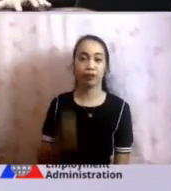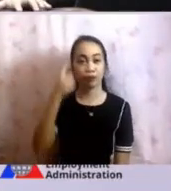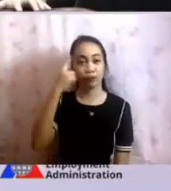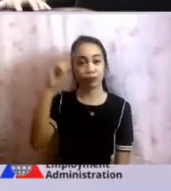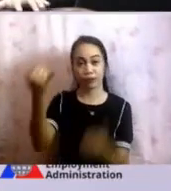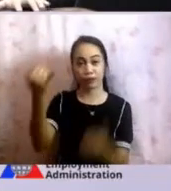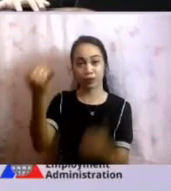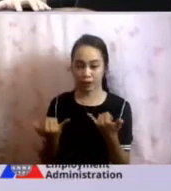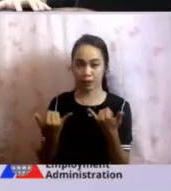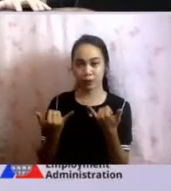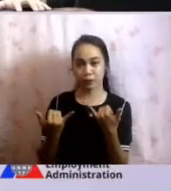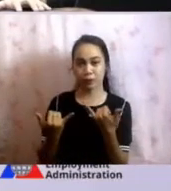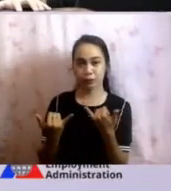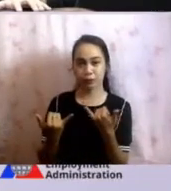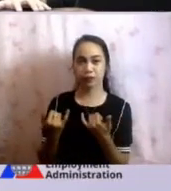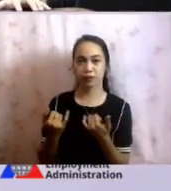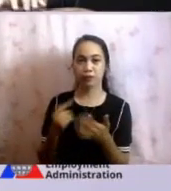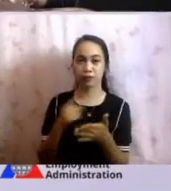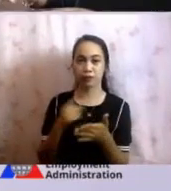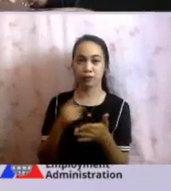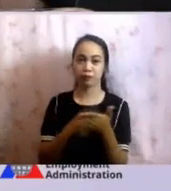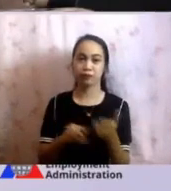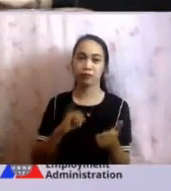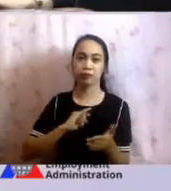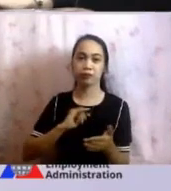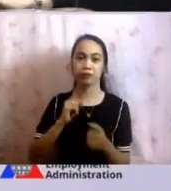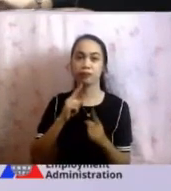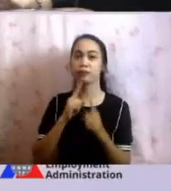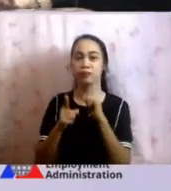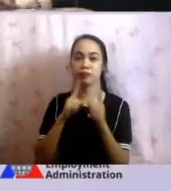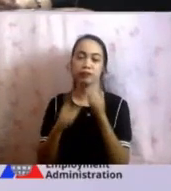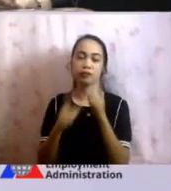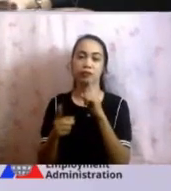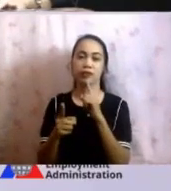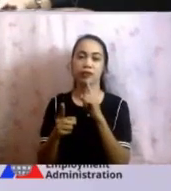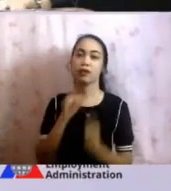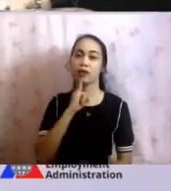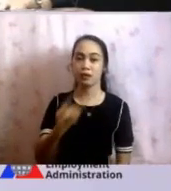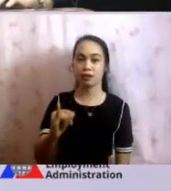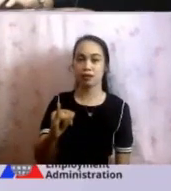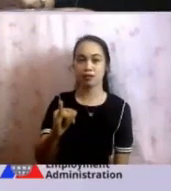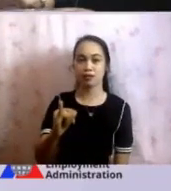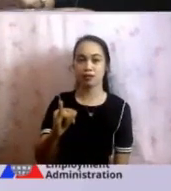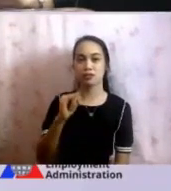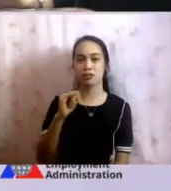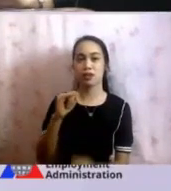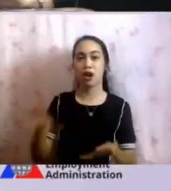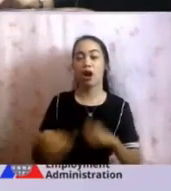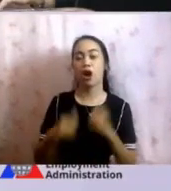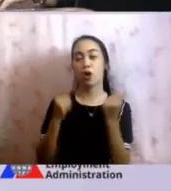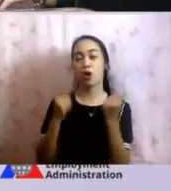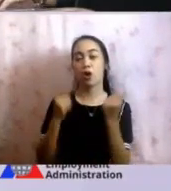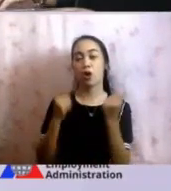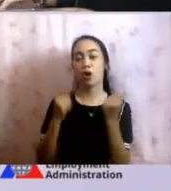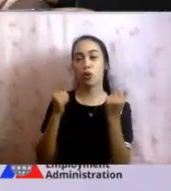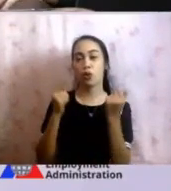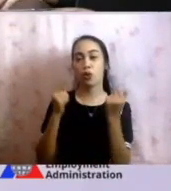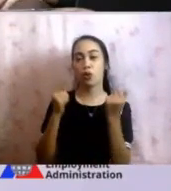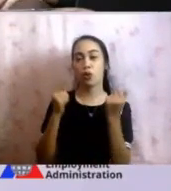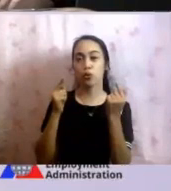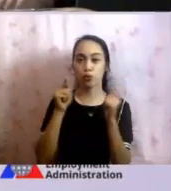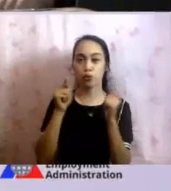the things, diba? So for this afternoon, what I'm going to tell you or what I'm going to discuss